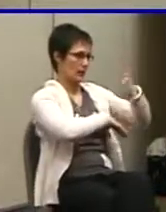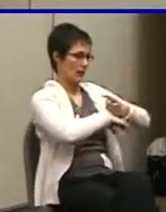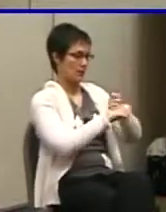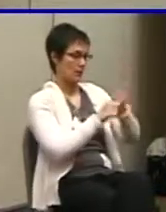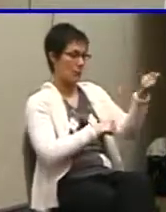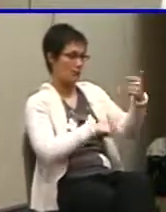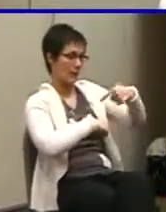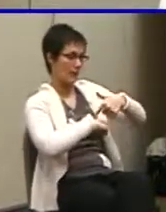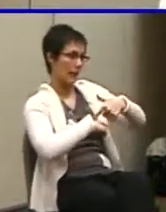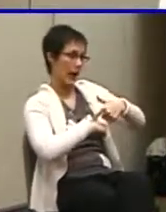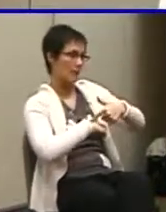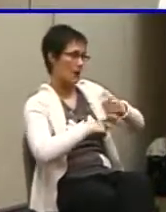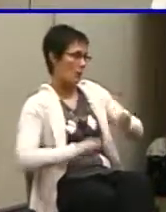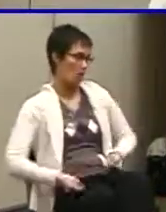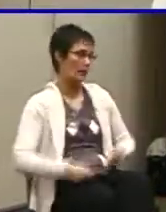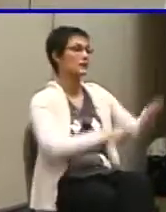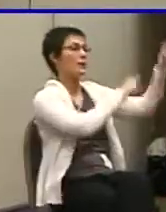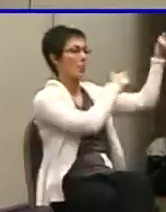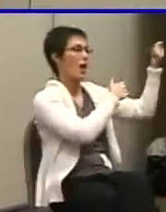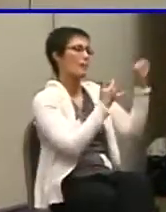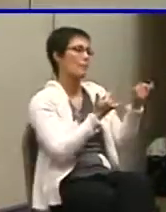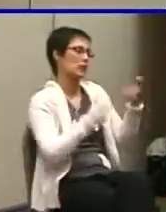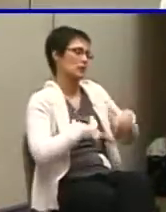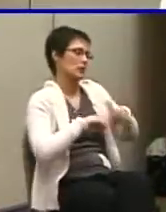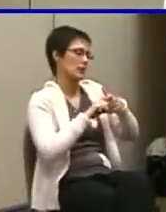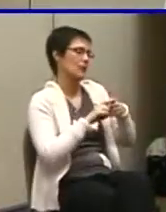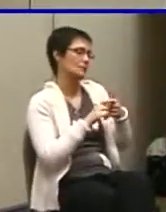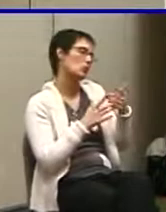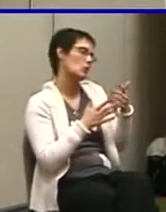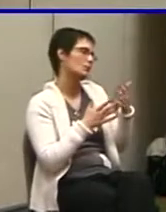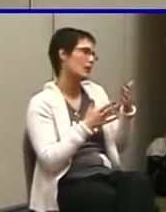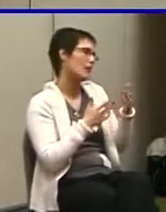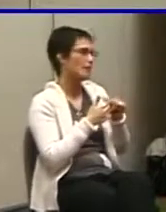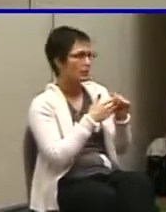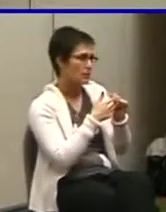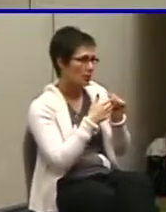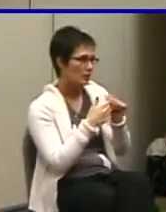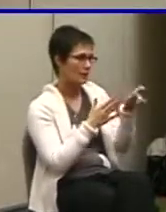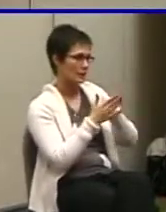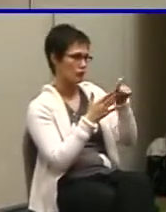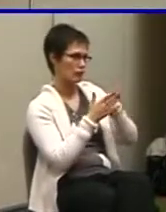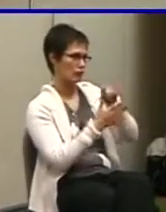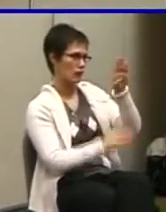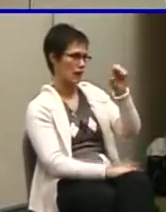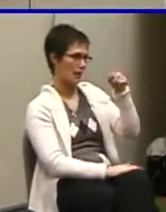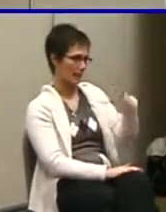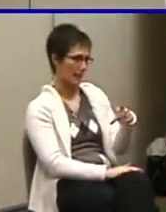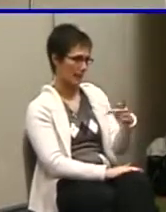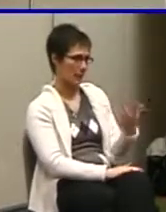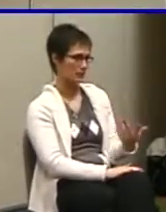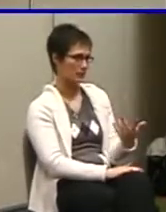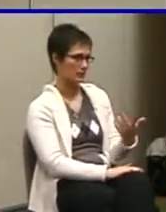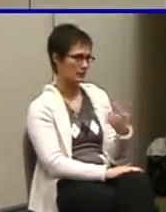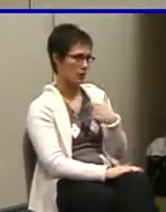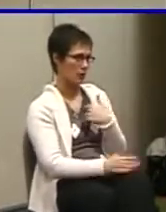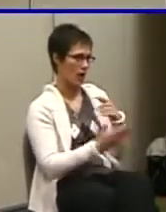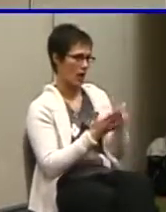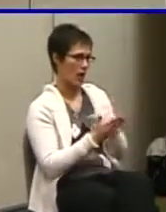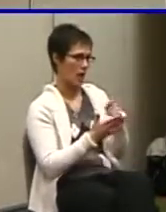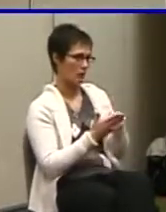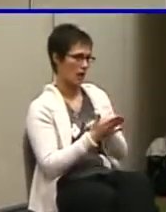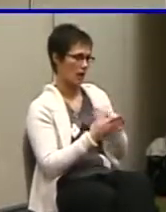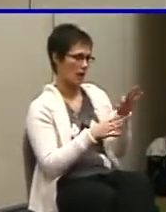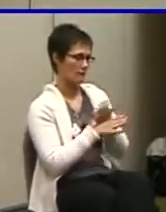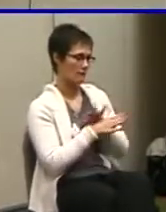they can be lenient on a first time. Okay, write a BIP. Okay, so you write a